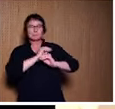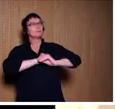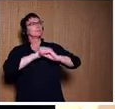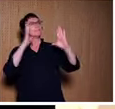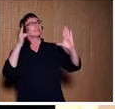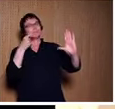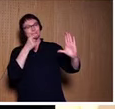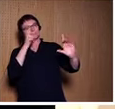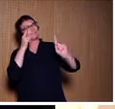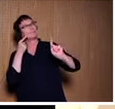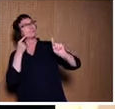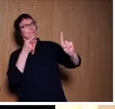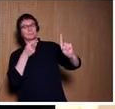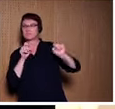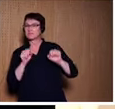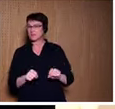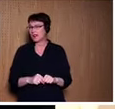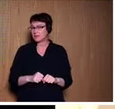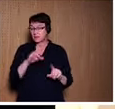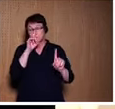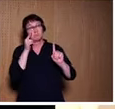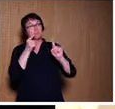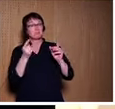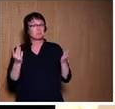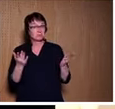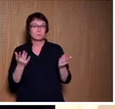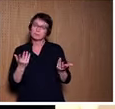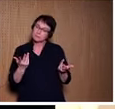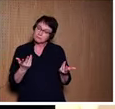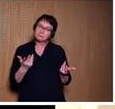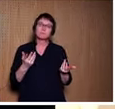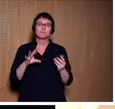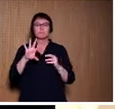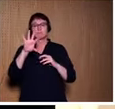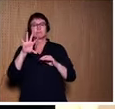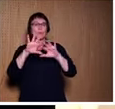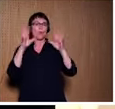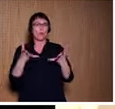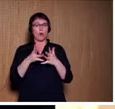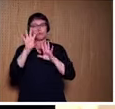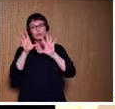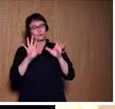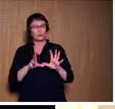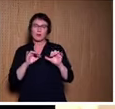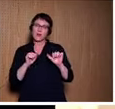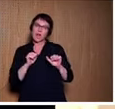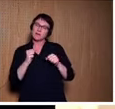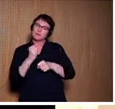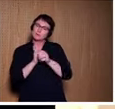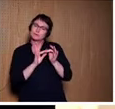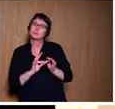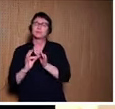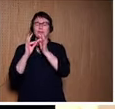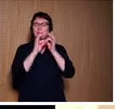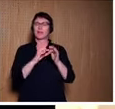imaginations for how to grow solidarity across our regions and movements and to foster the change we want to see